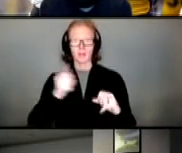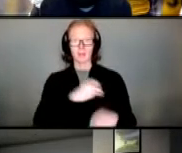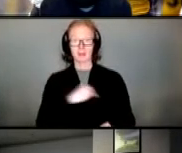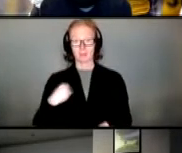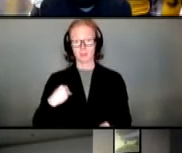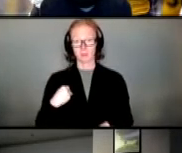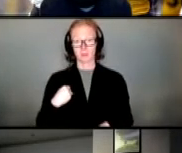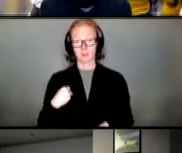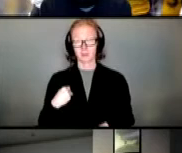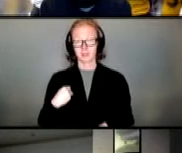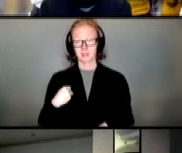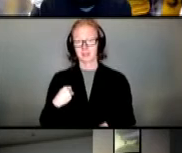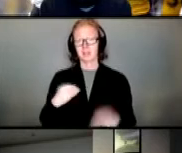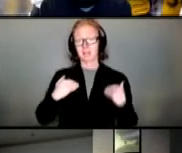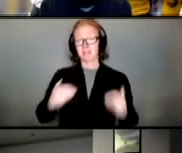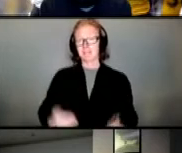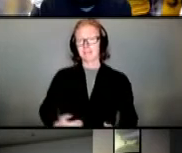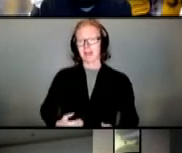the body-worn camera